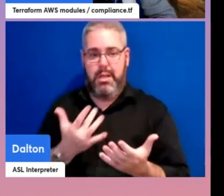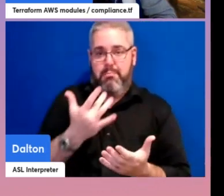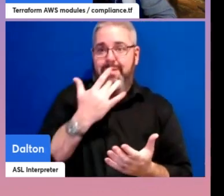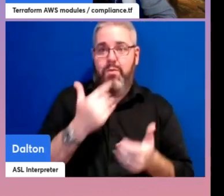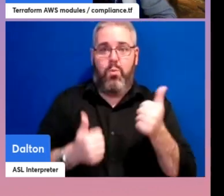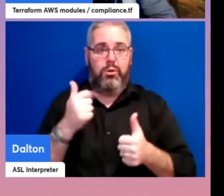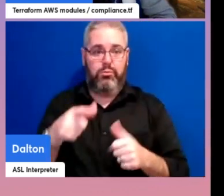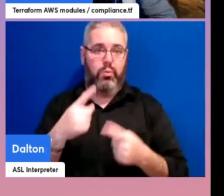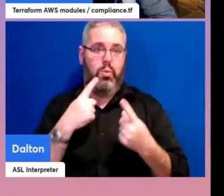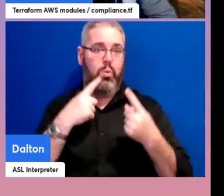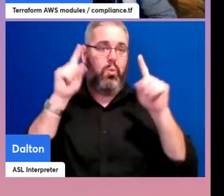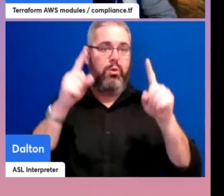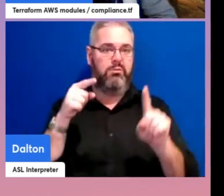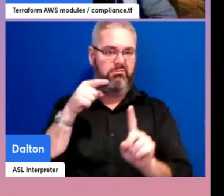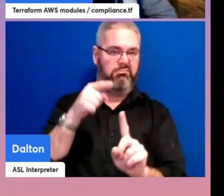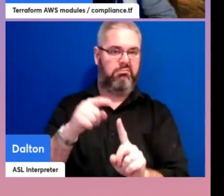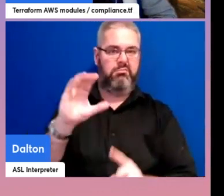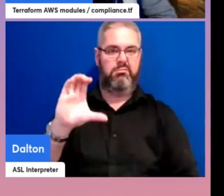is in this case is Checkov.